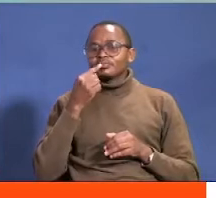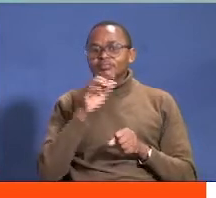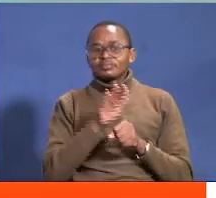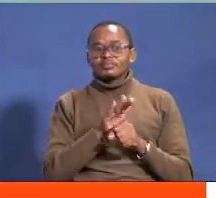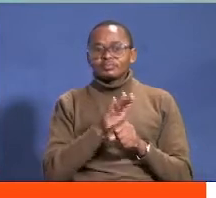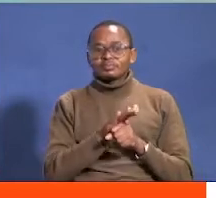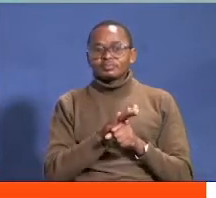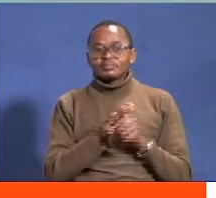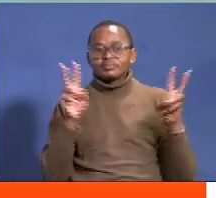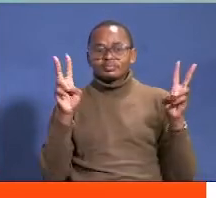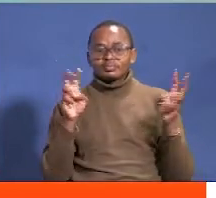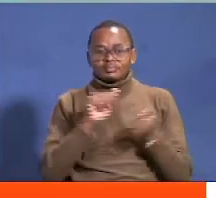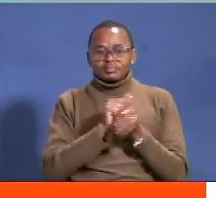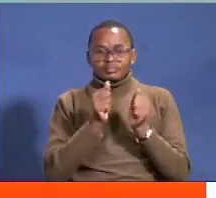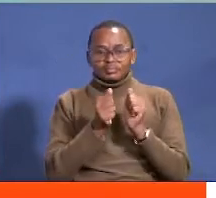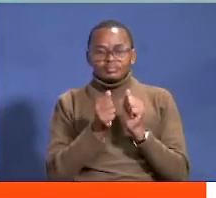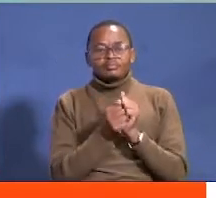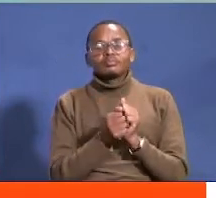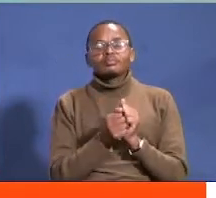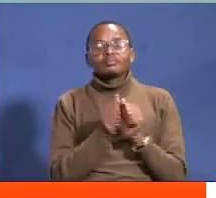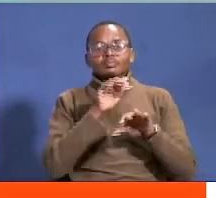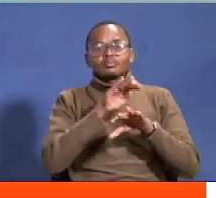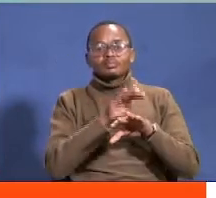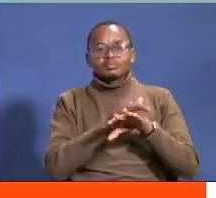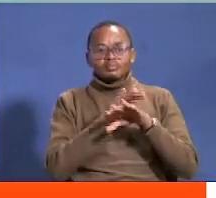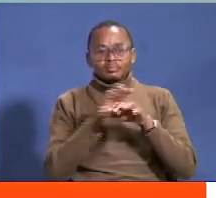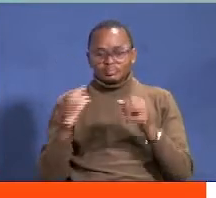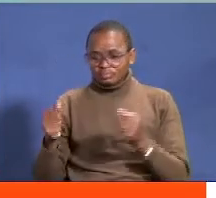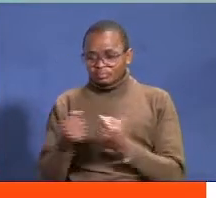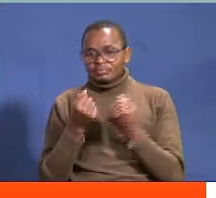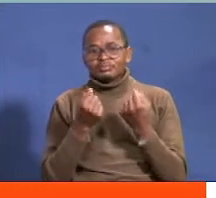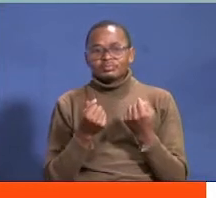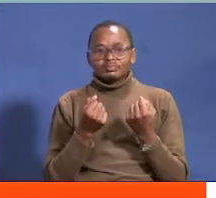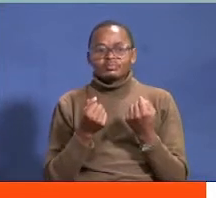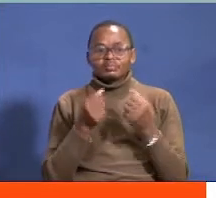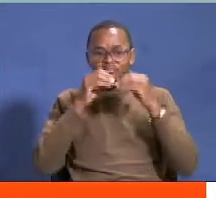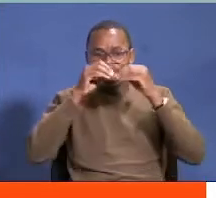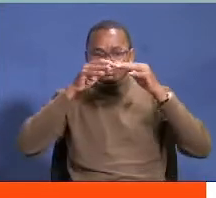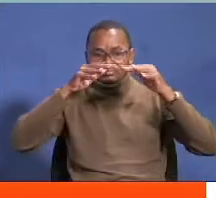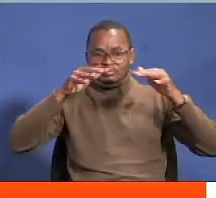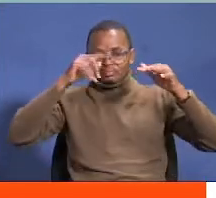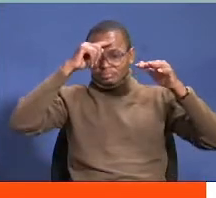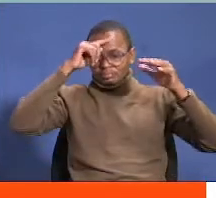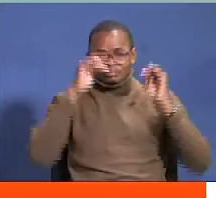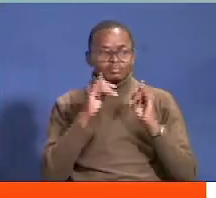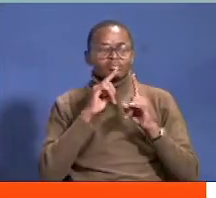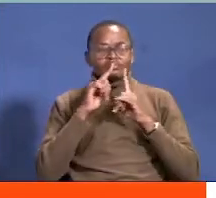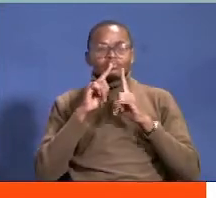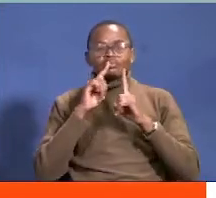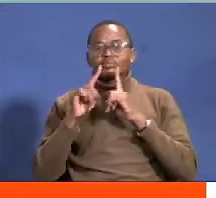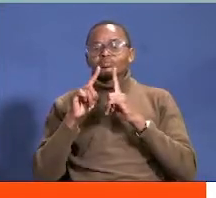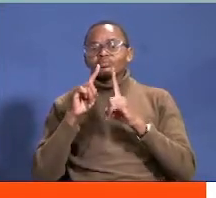from matters of climate action, on this conference, because it was a devolution conference, of course, now talking about